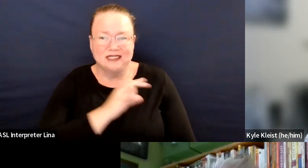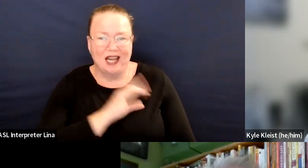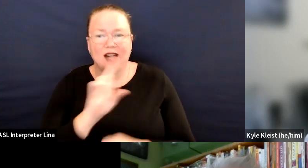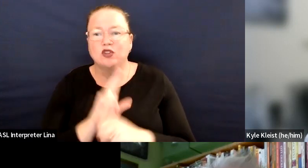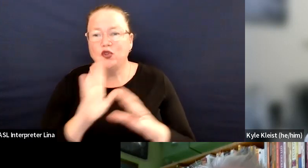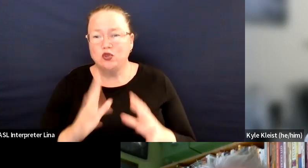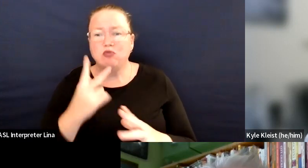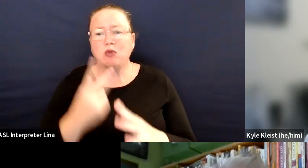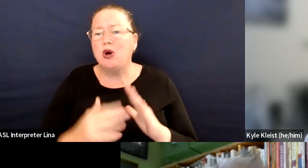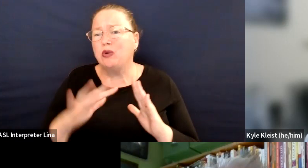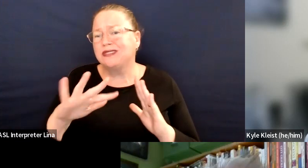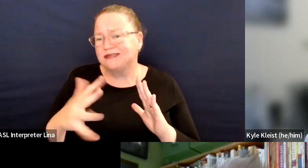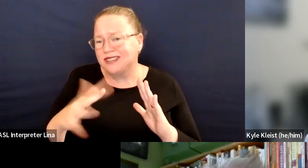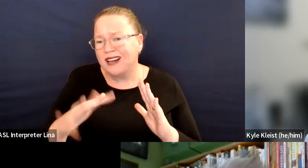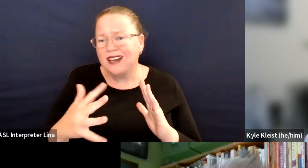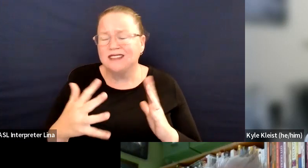were somewhat